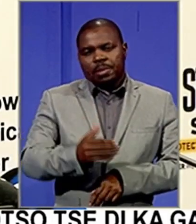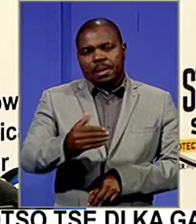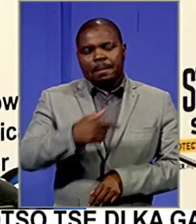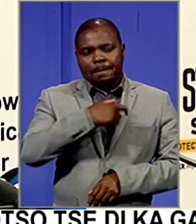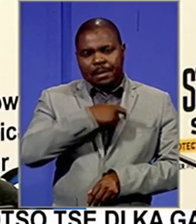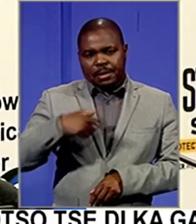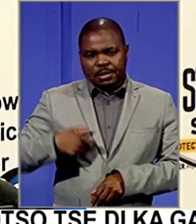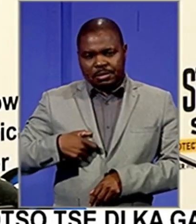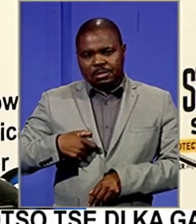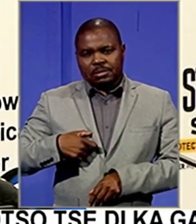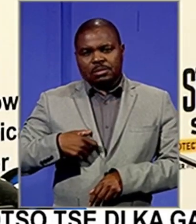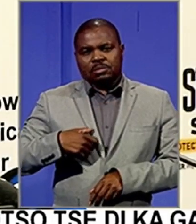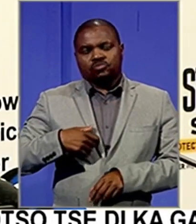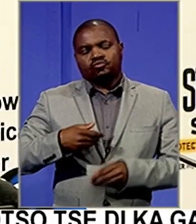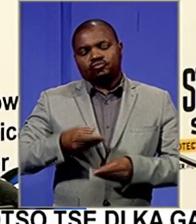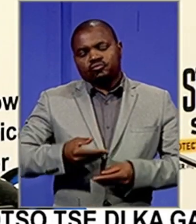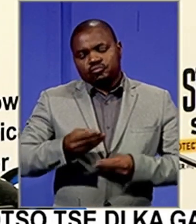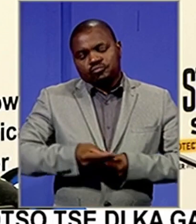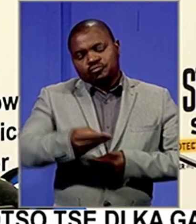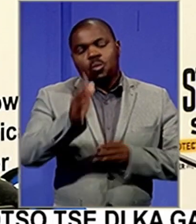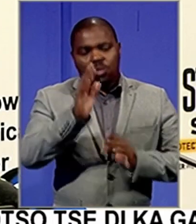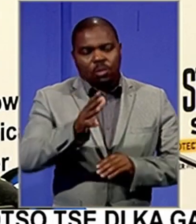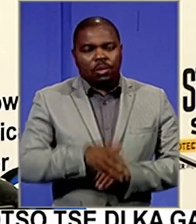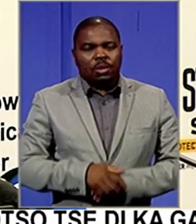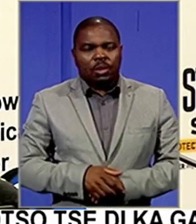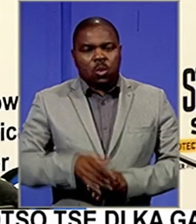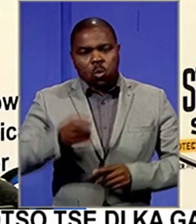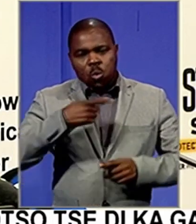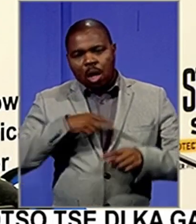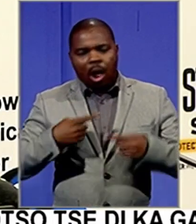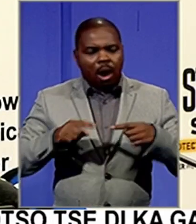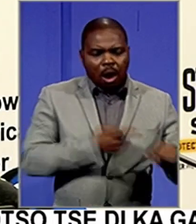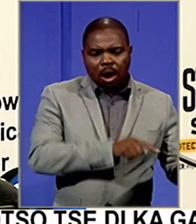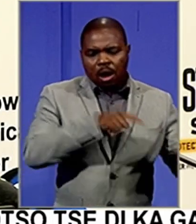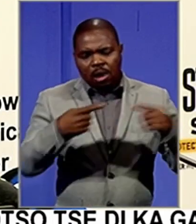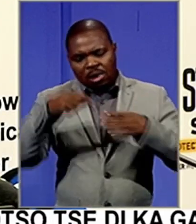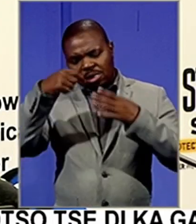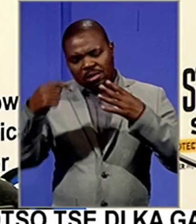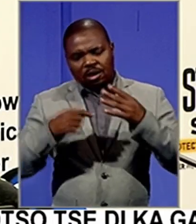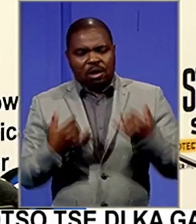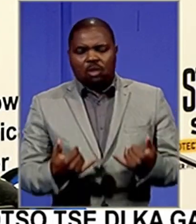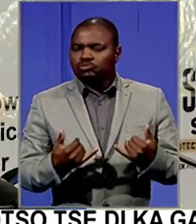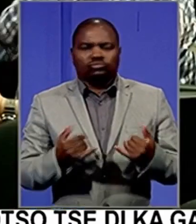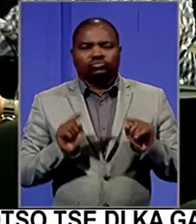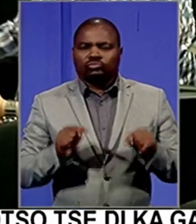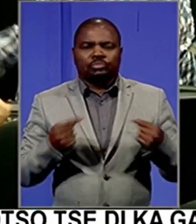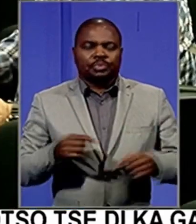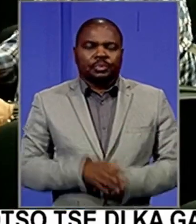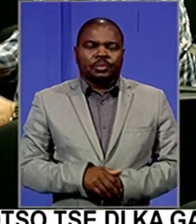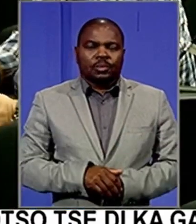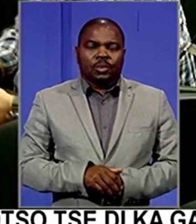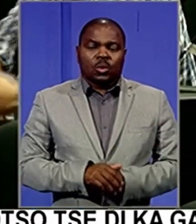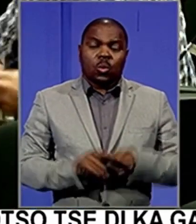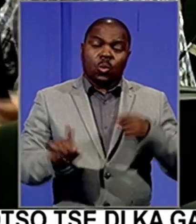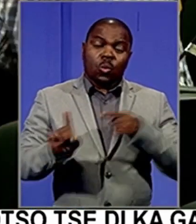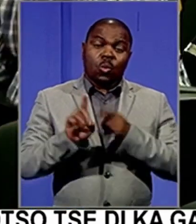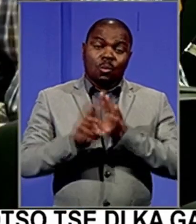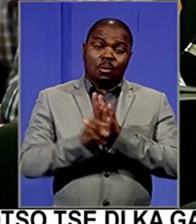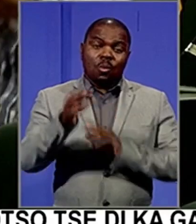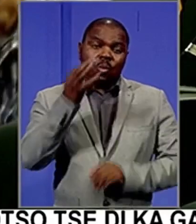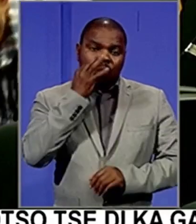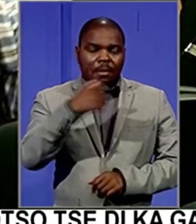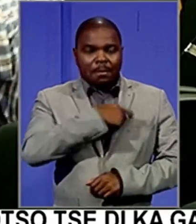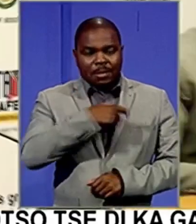president's submission. So we're not going to debate and ventilate those issues here. Magwenya re Mopresidente o santse